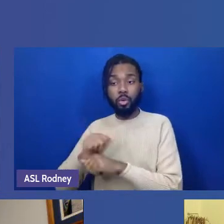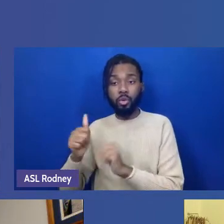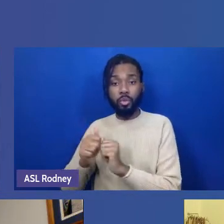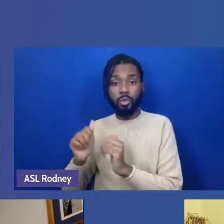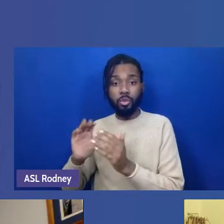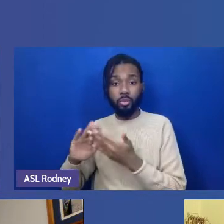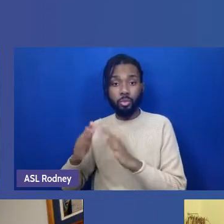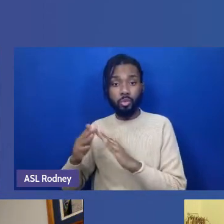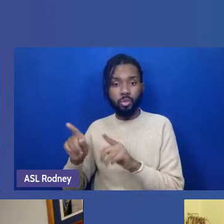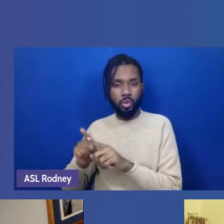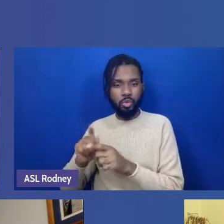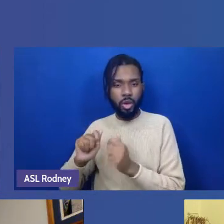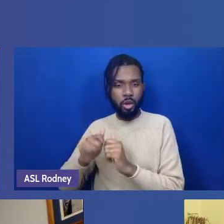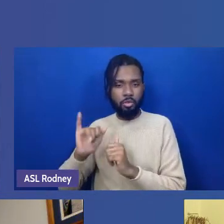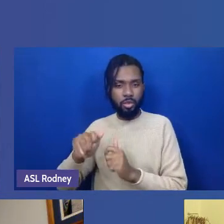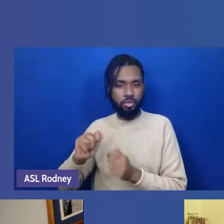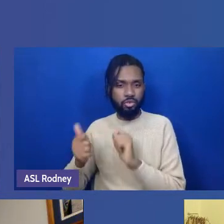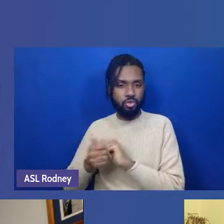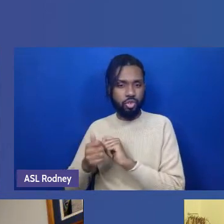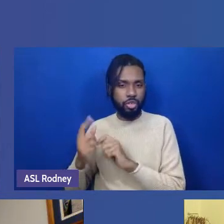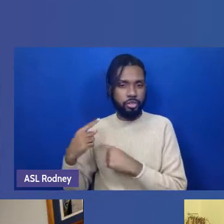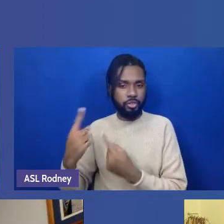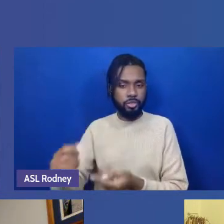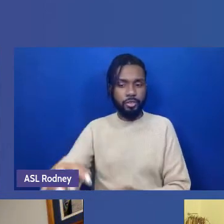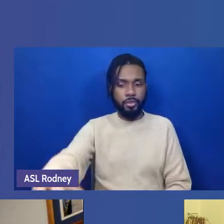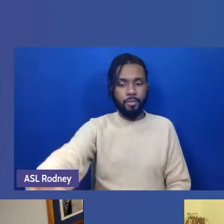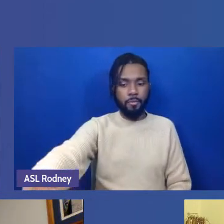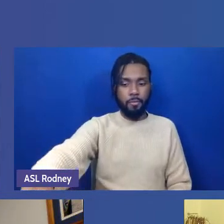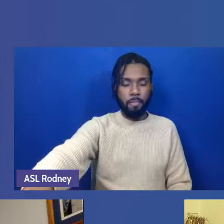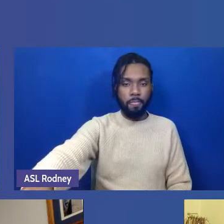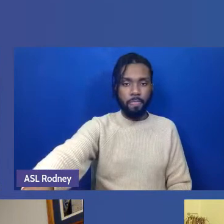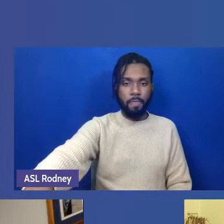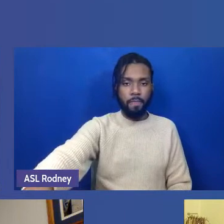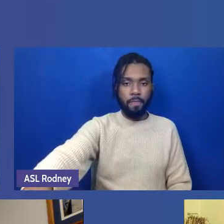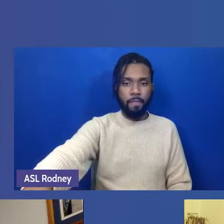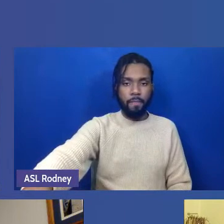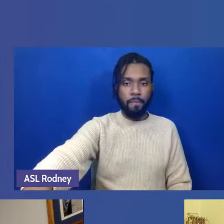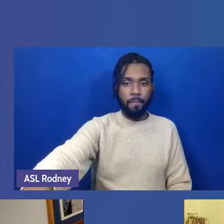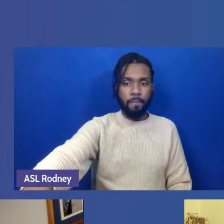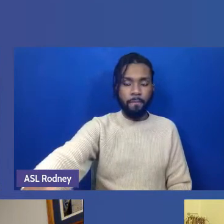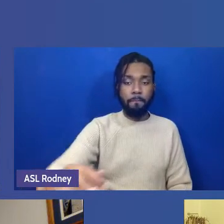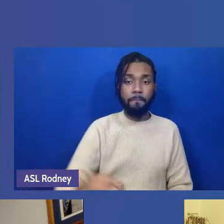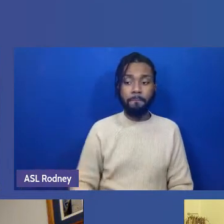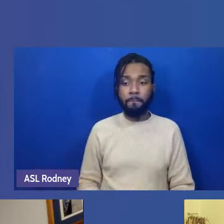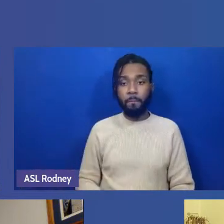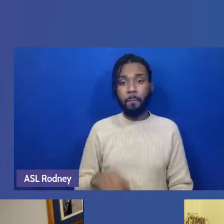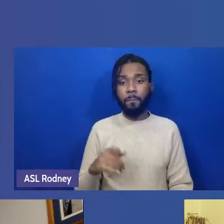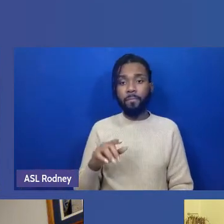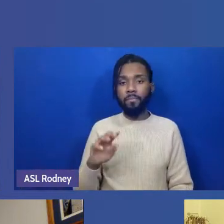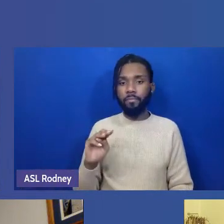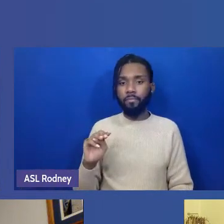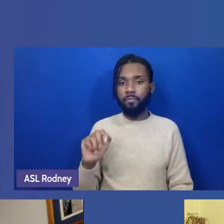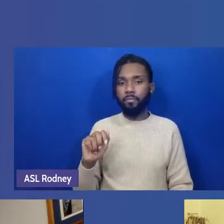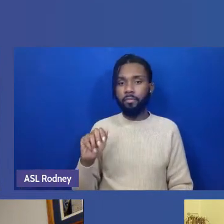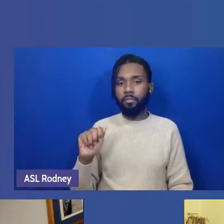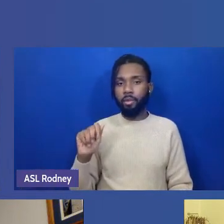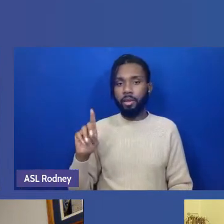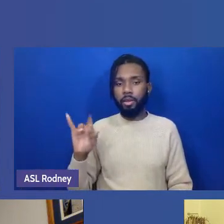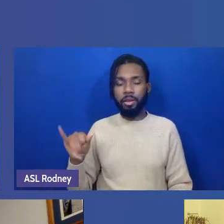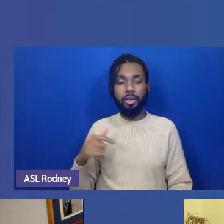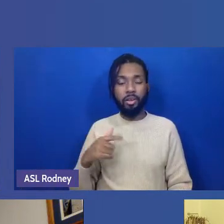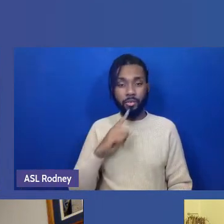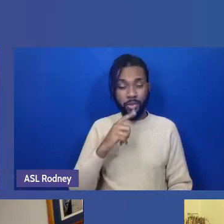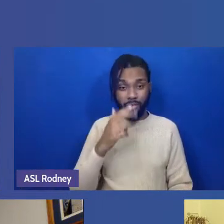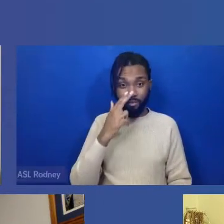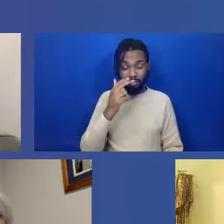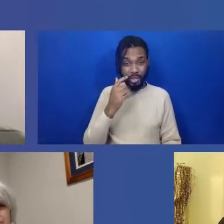time? Yeah, it's funny because until I started thinking about this a couple of days ago, I don't think I had realized how many people I work with right now that